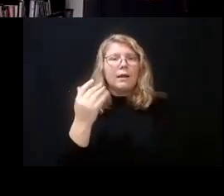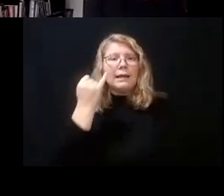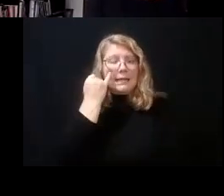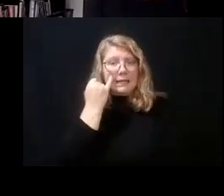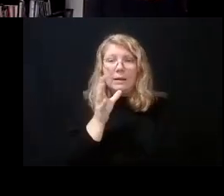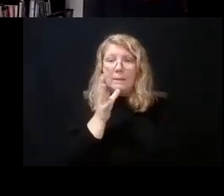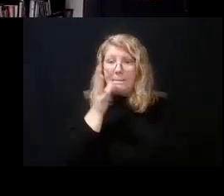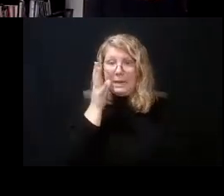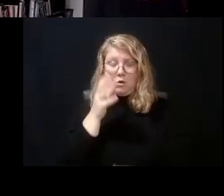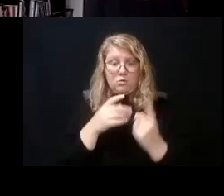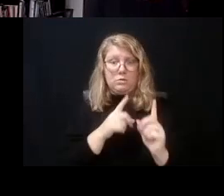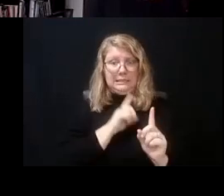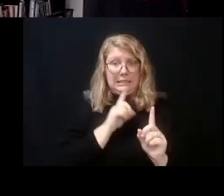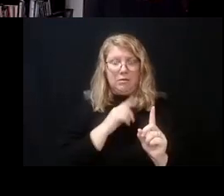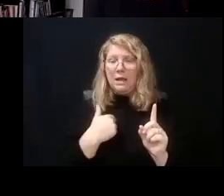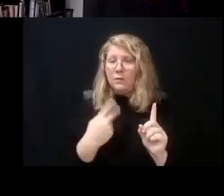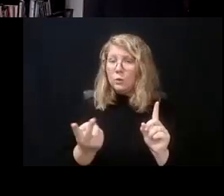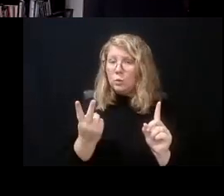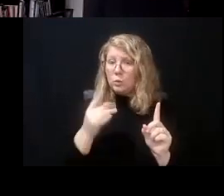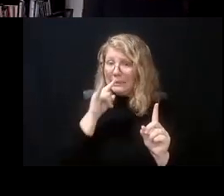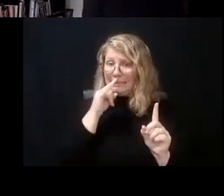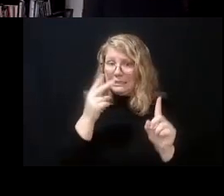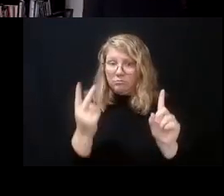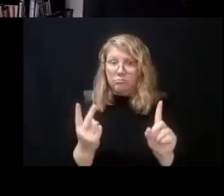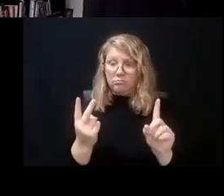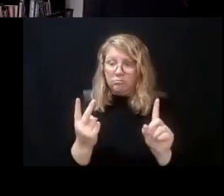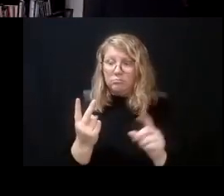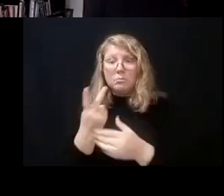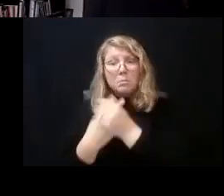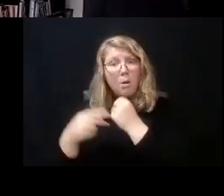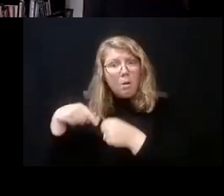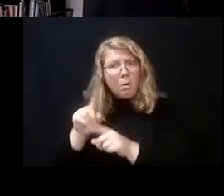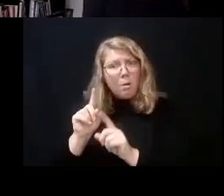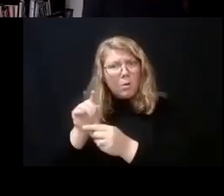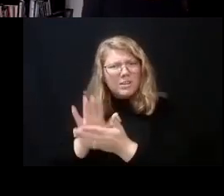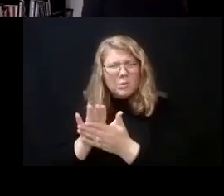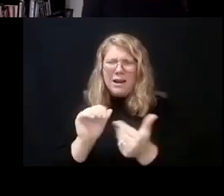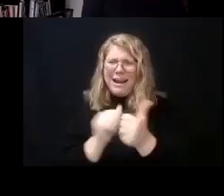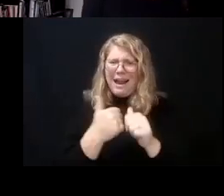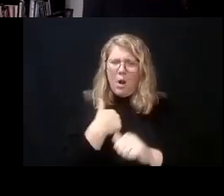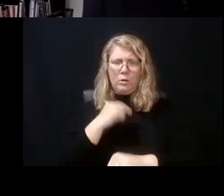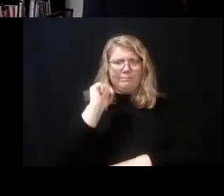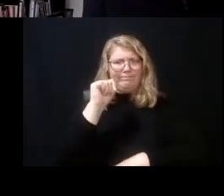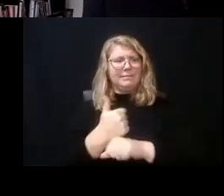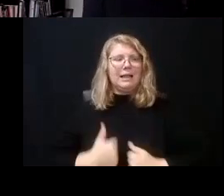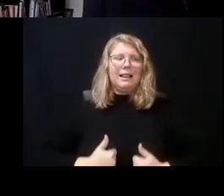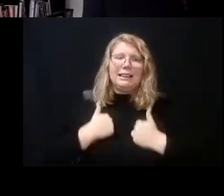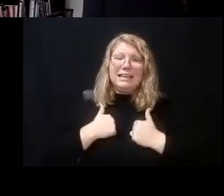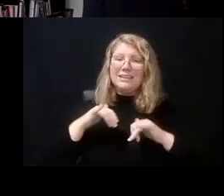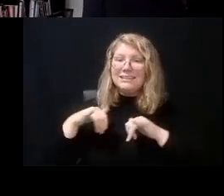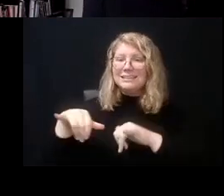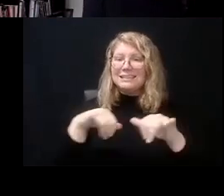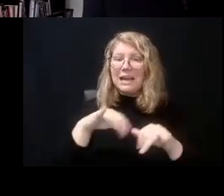children and they are, school aged? How can we create a living standard within